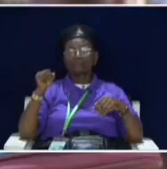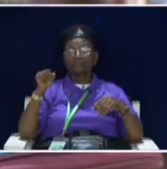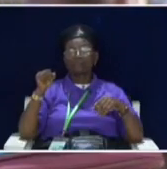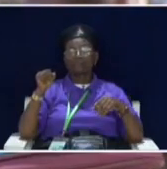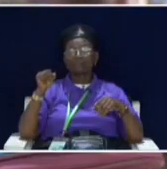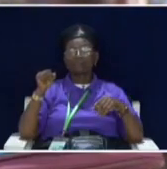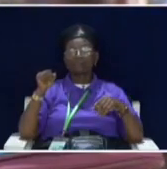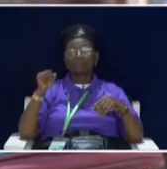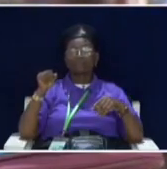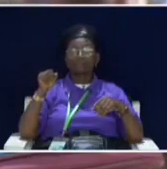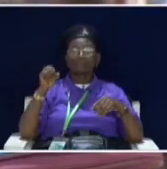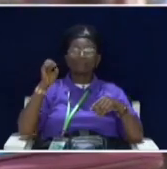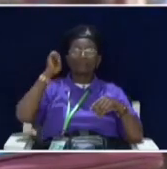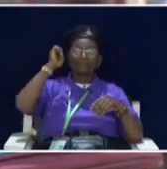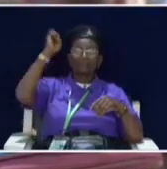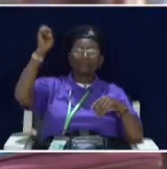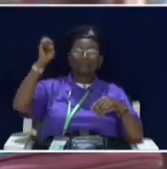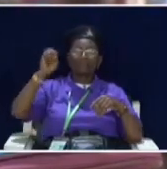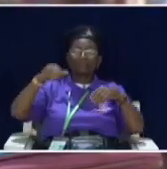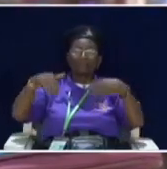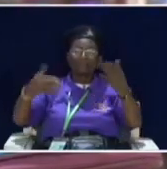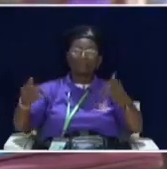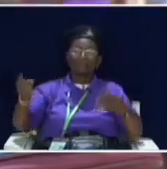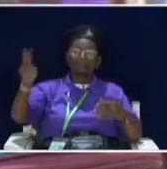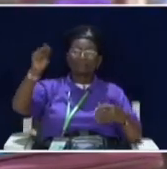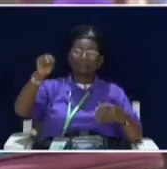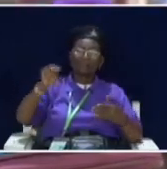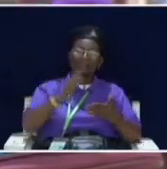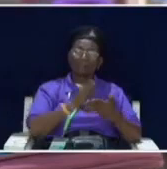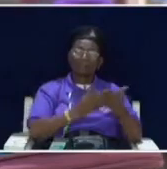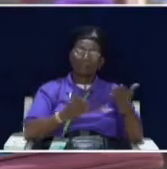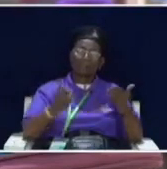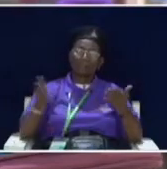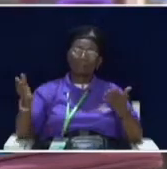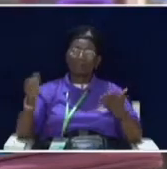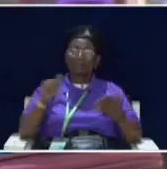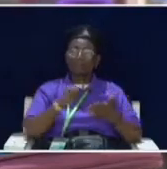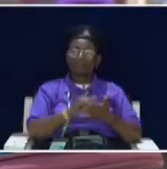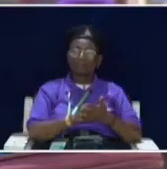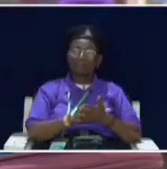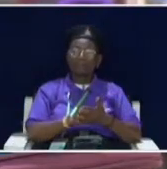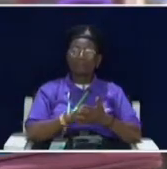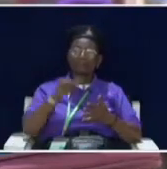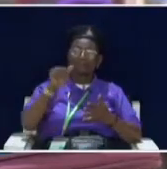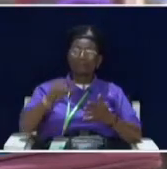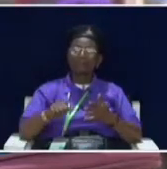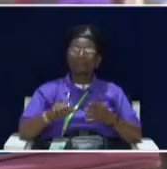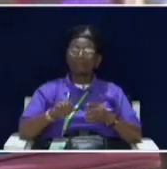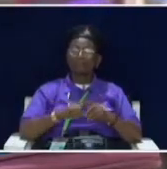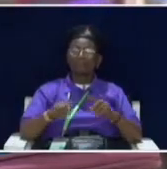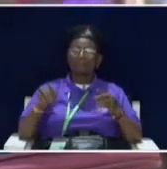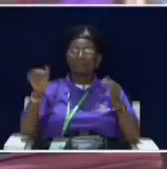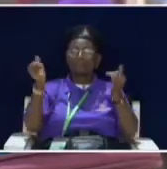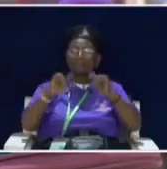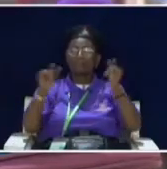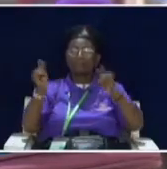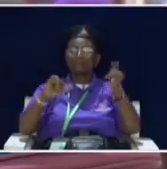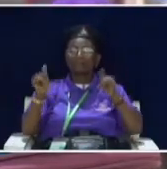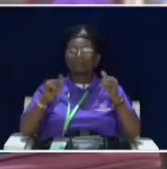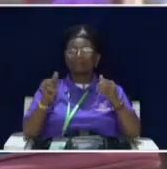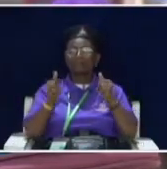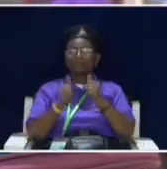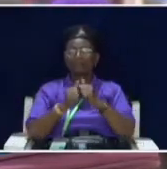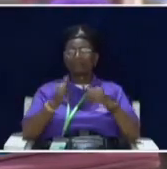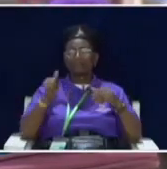He gave them something that they cannot toy with. O fun won ni ohun ti won o le fi